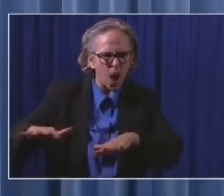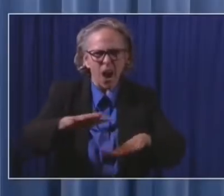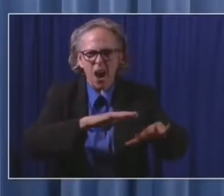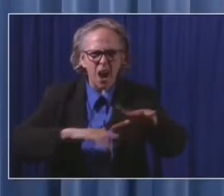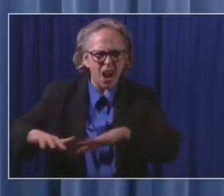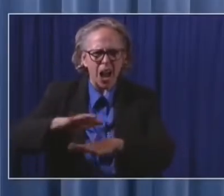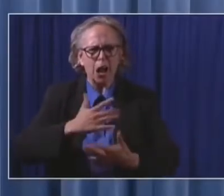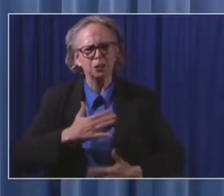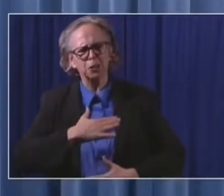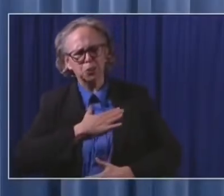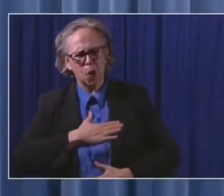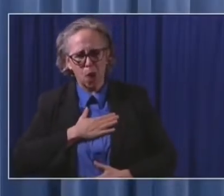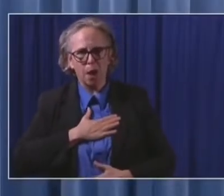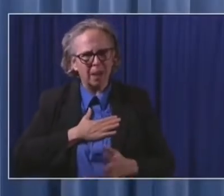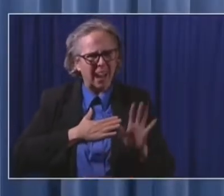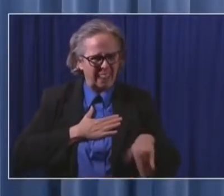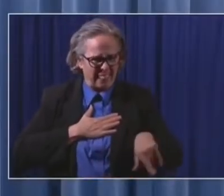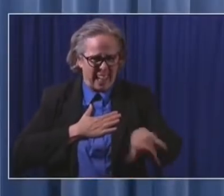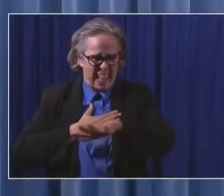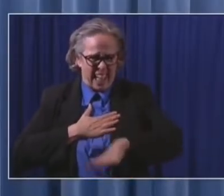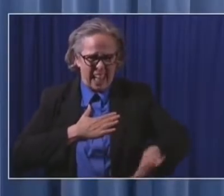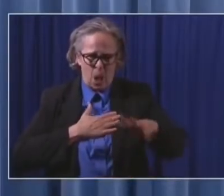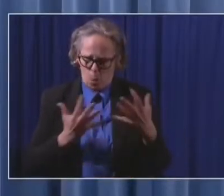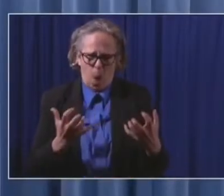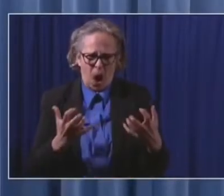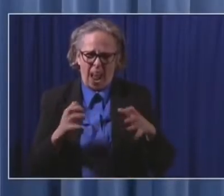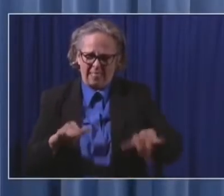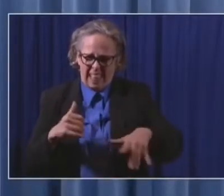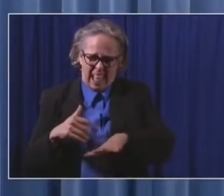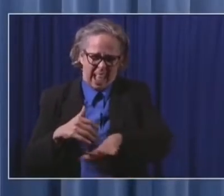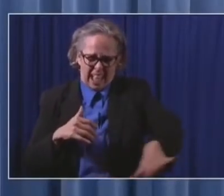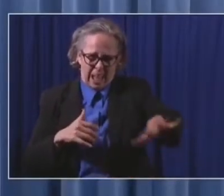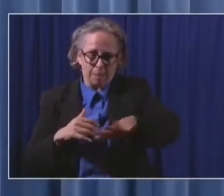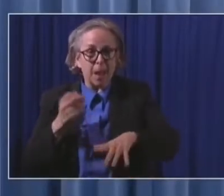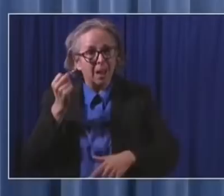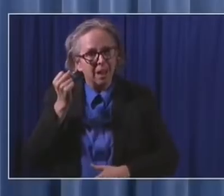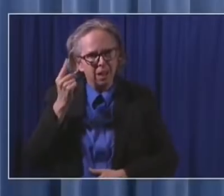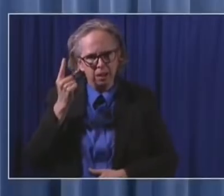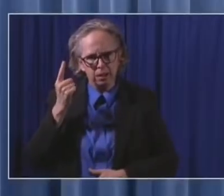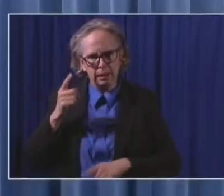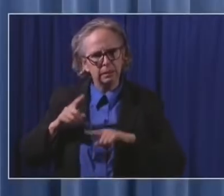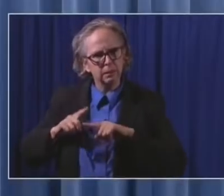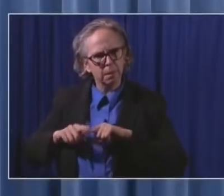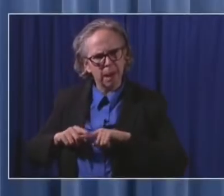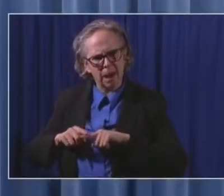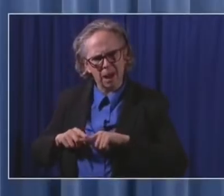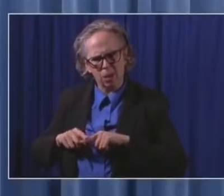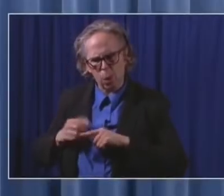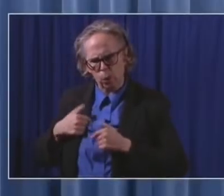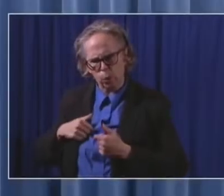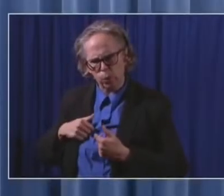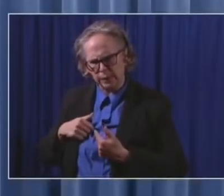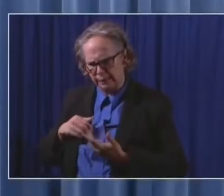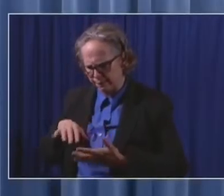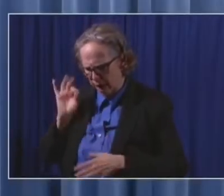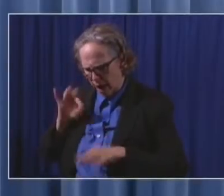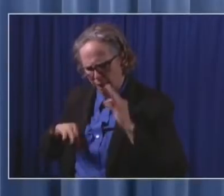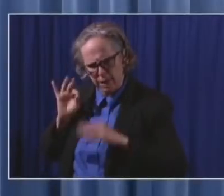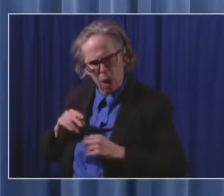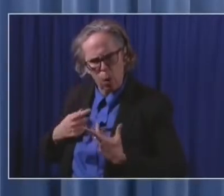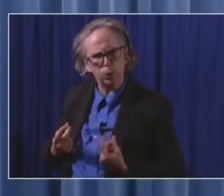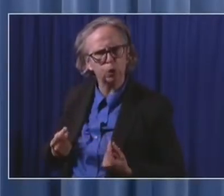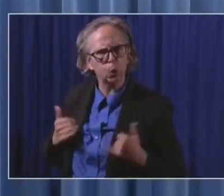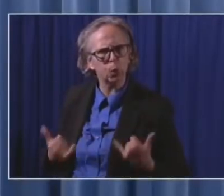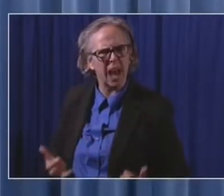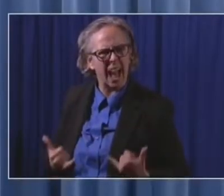We want our kids back in school physically. All of these things that